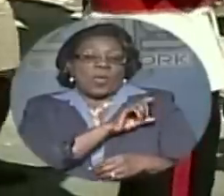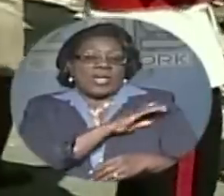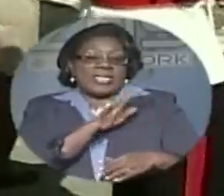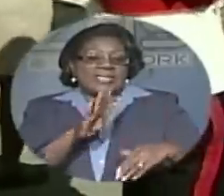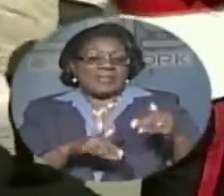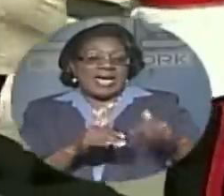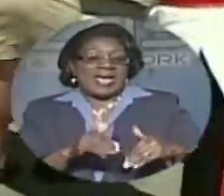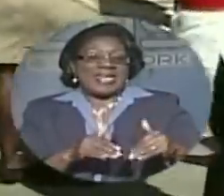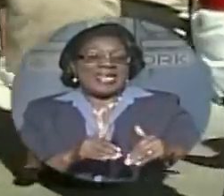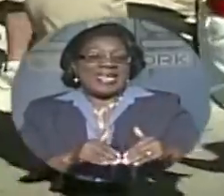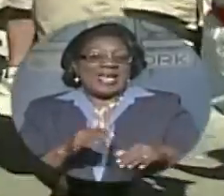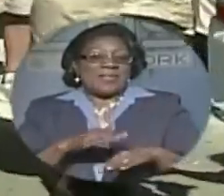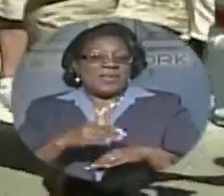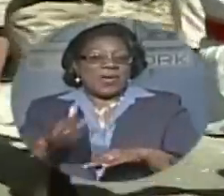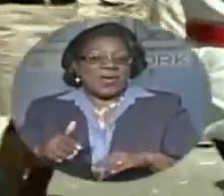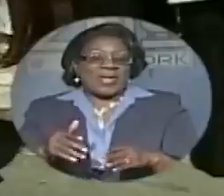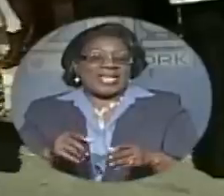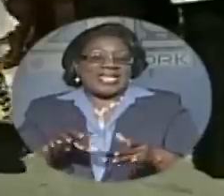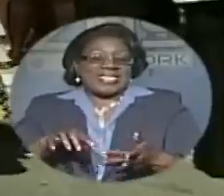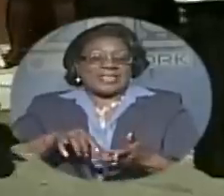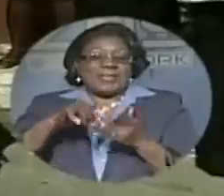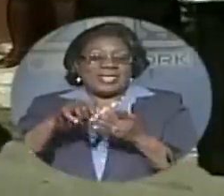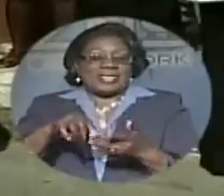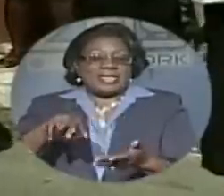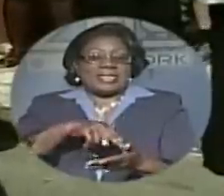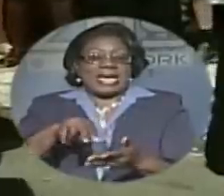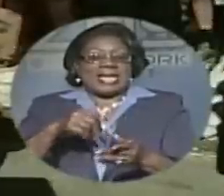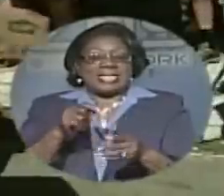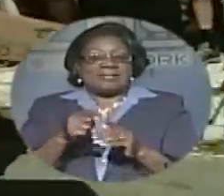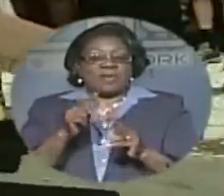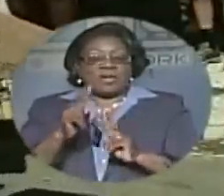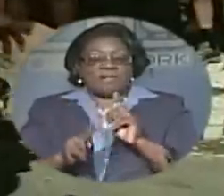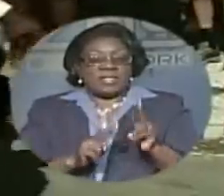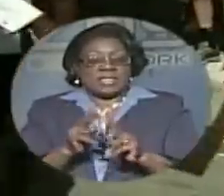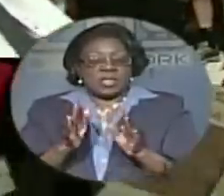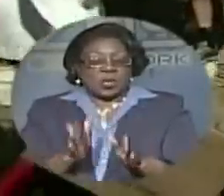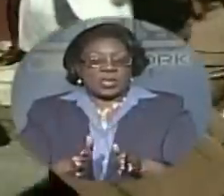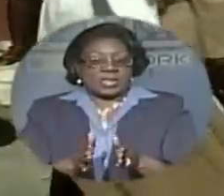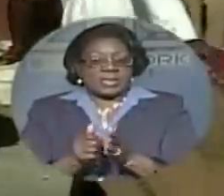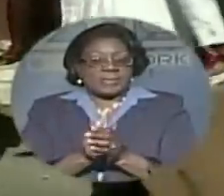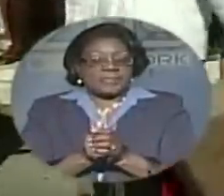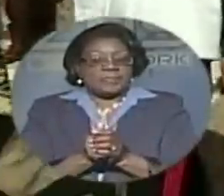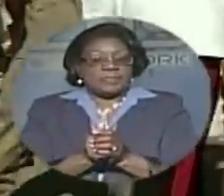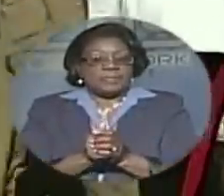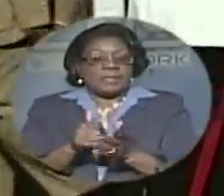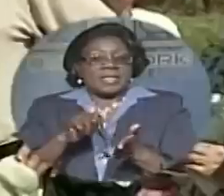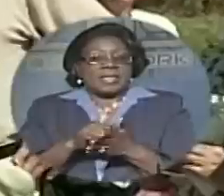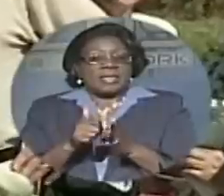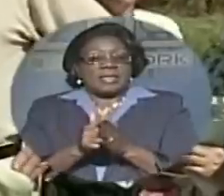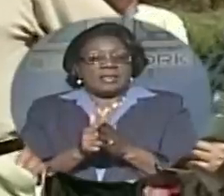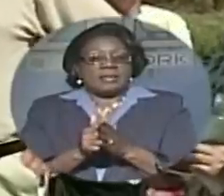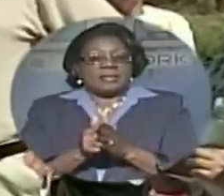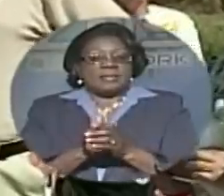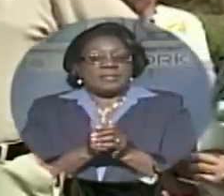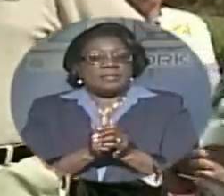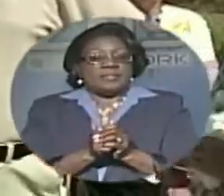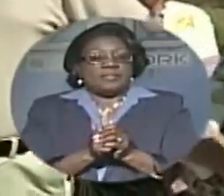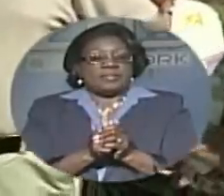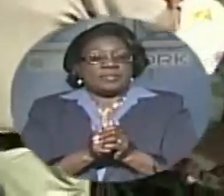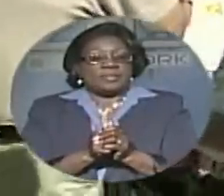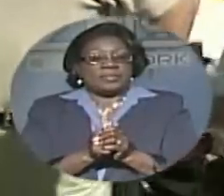put on a special performance just for the guests. Minister Turnquest says this further supports the significance of adequate resources for